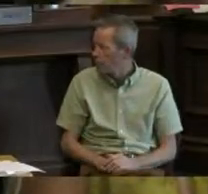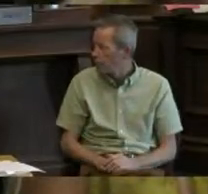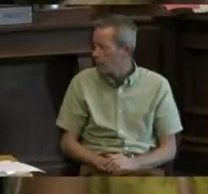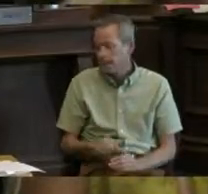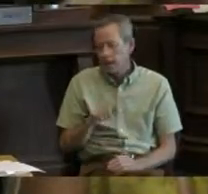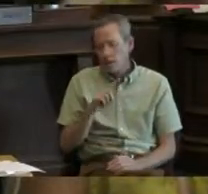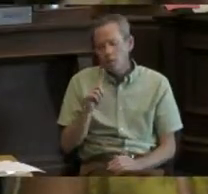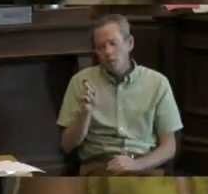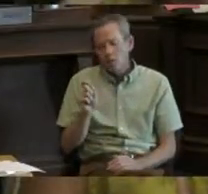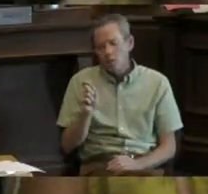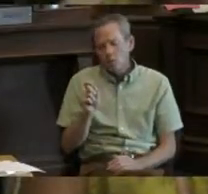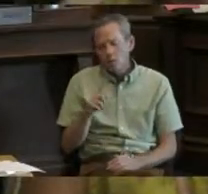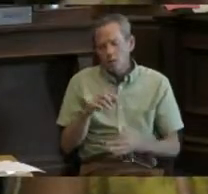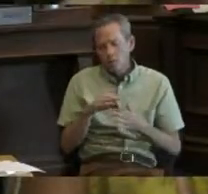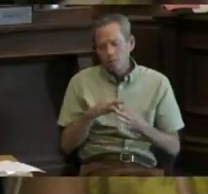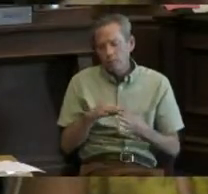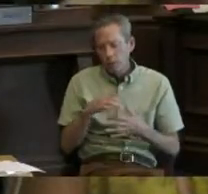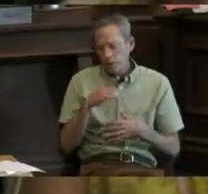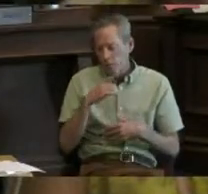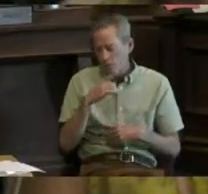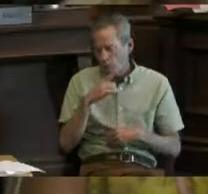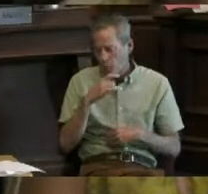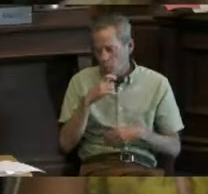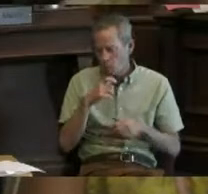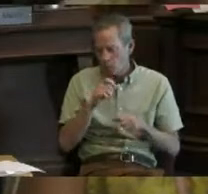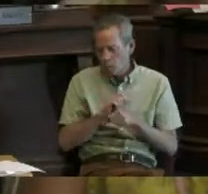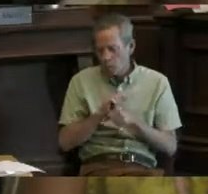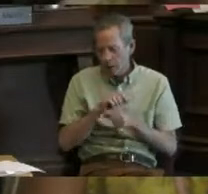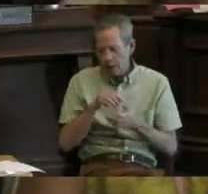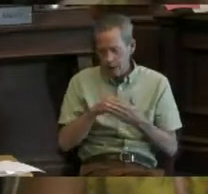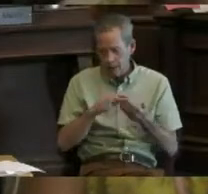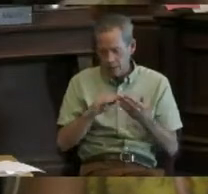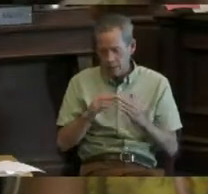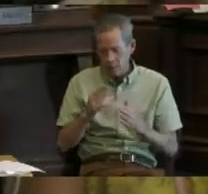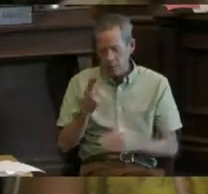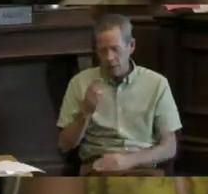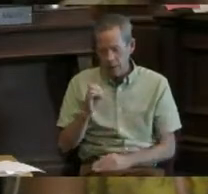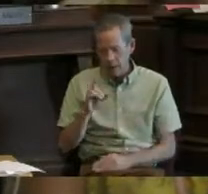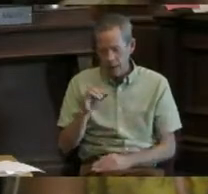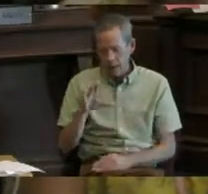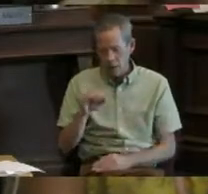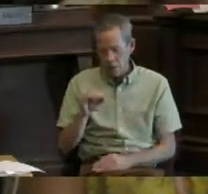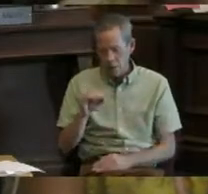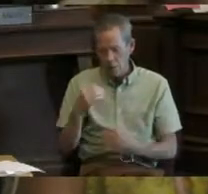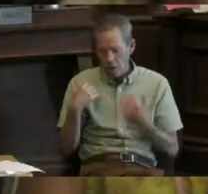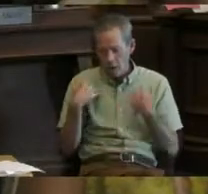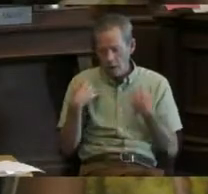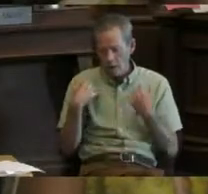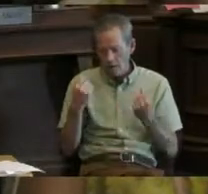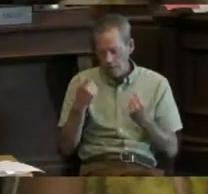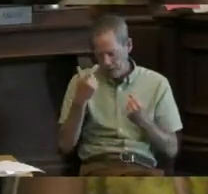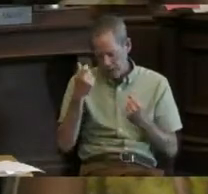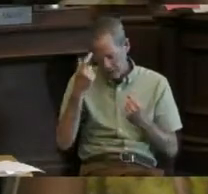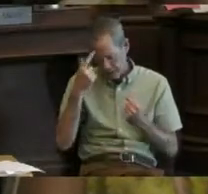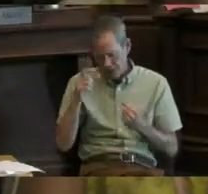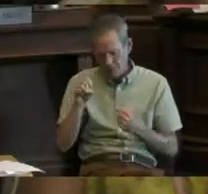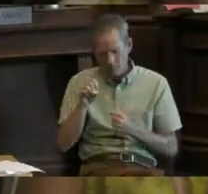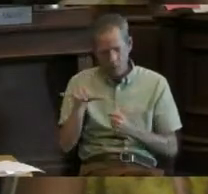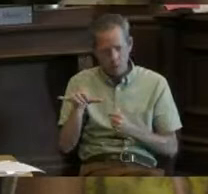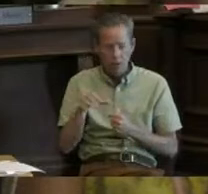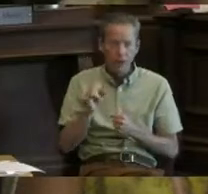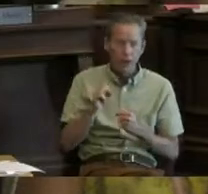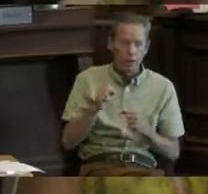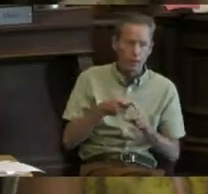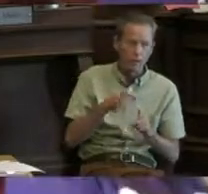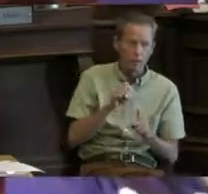last statement about groups working in the community. What about Helio Health? Because I think they're originally out of Syracuse. They're originally out of